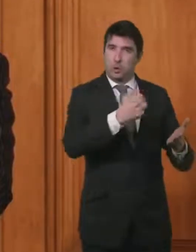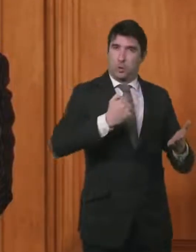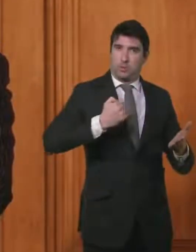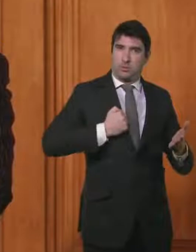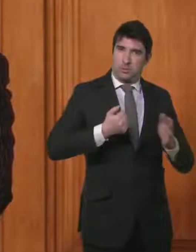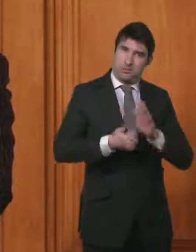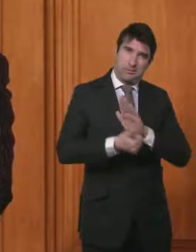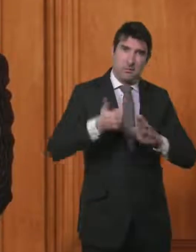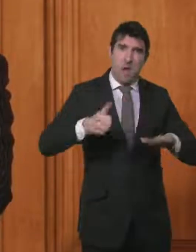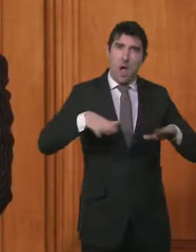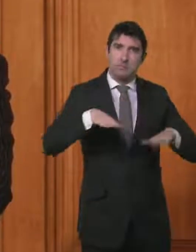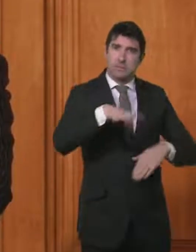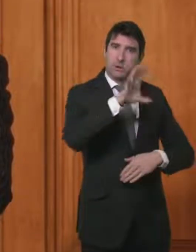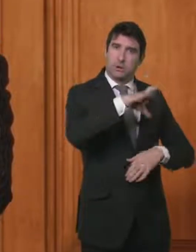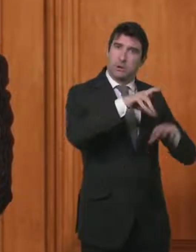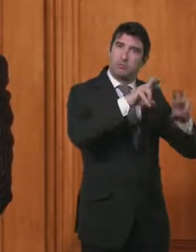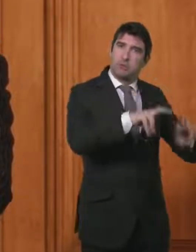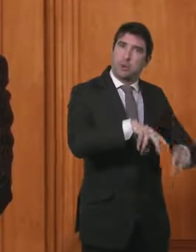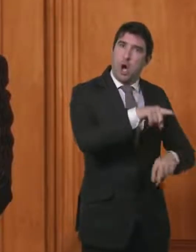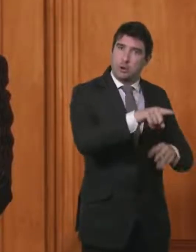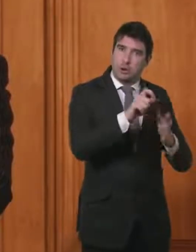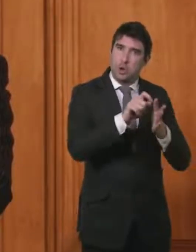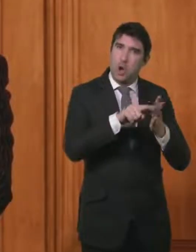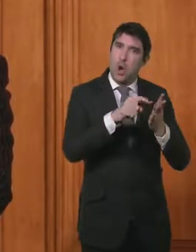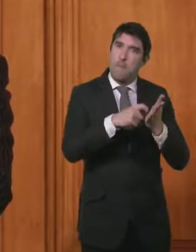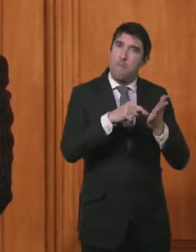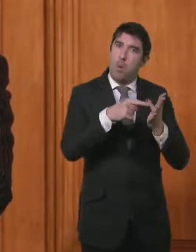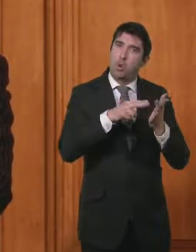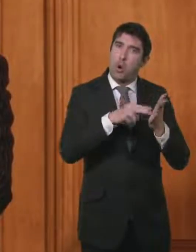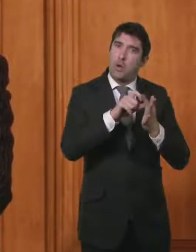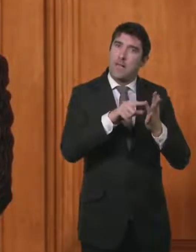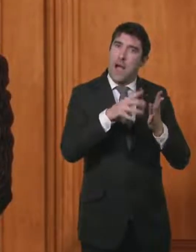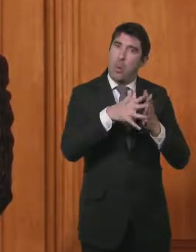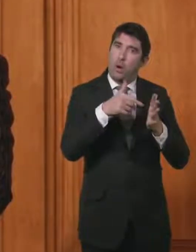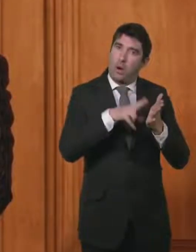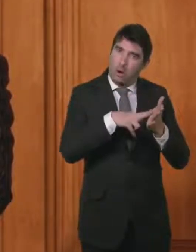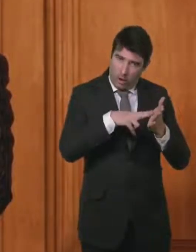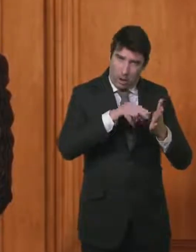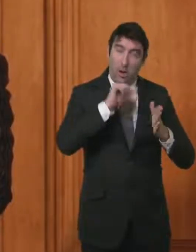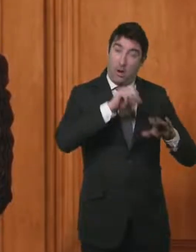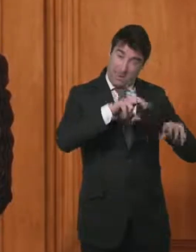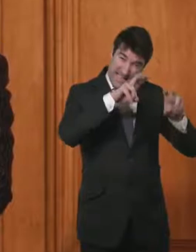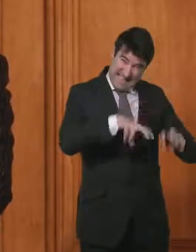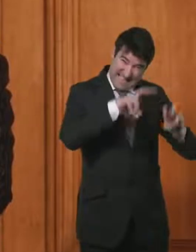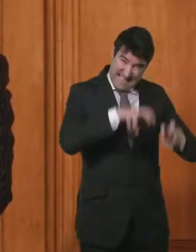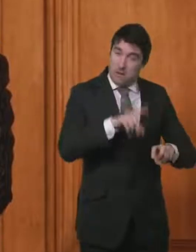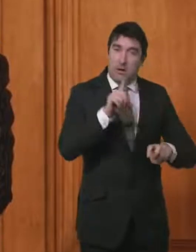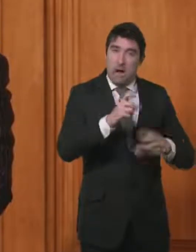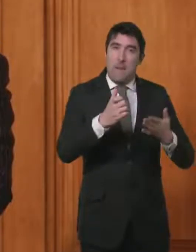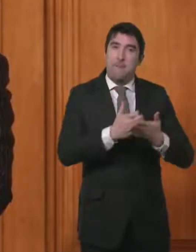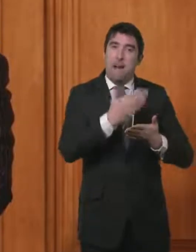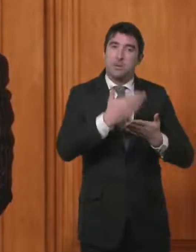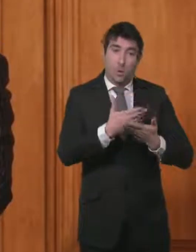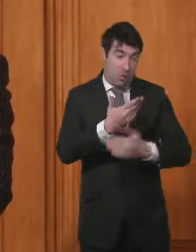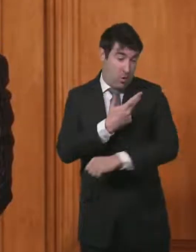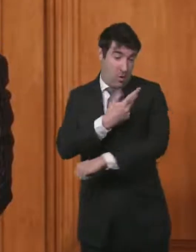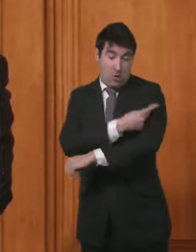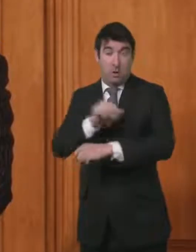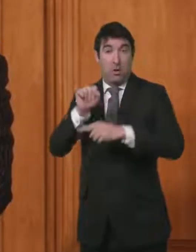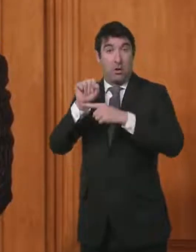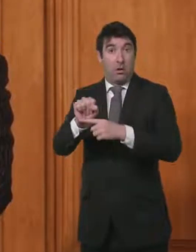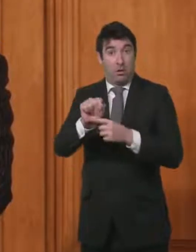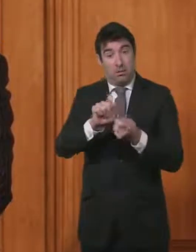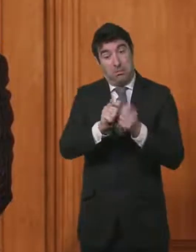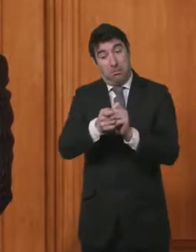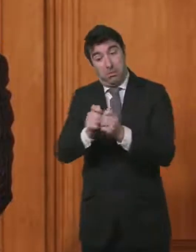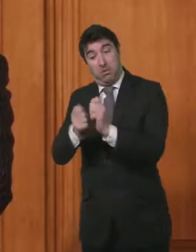be effective. And I understand from my colleagues at Pfizer that they are also conducting very